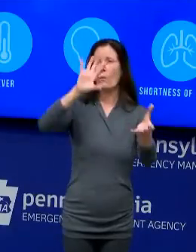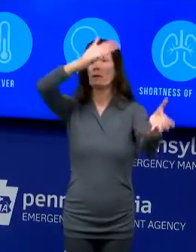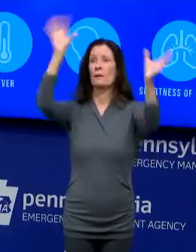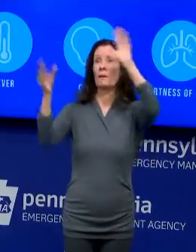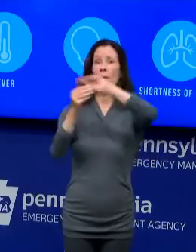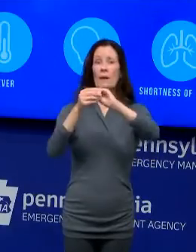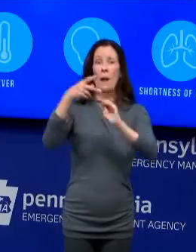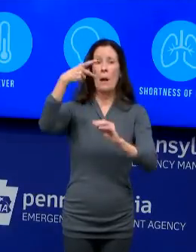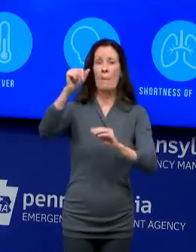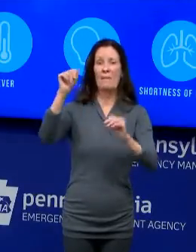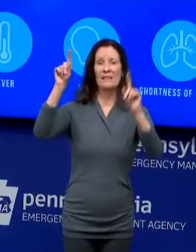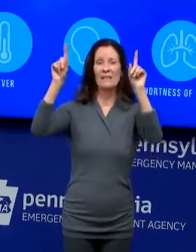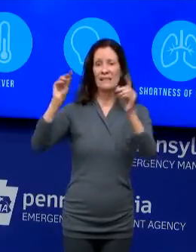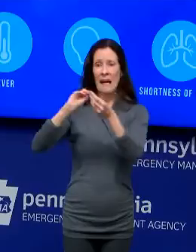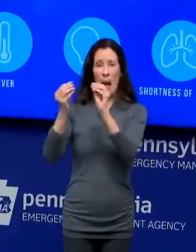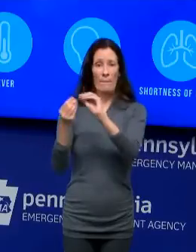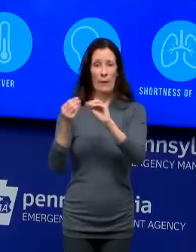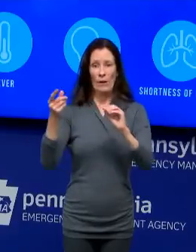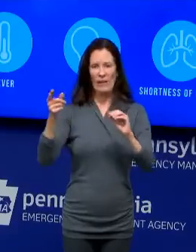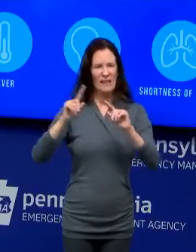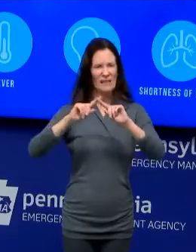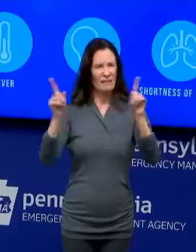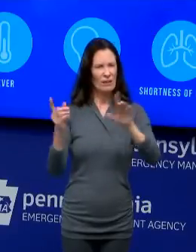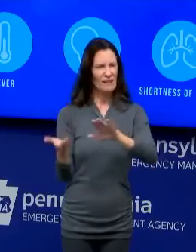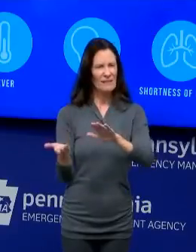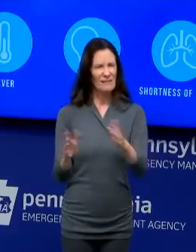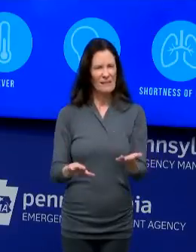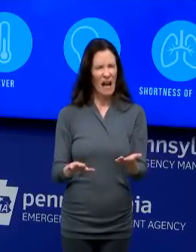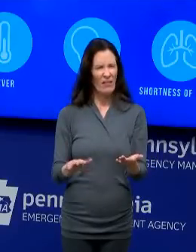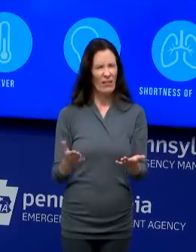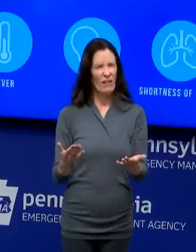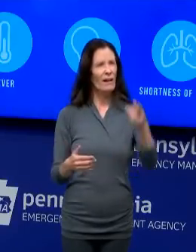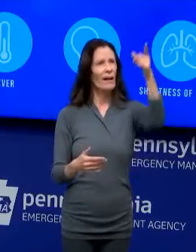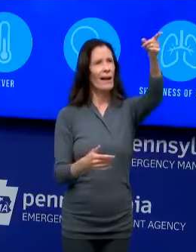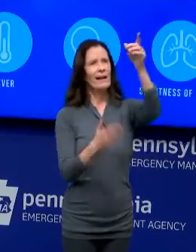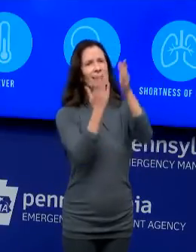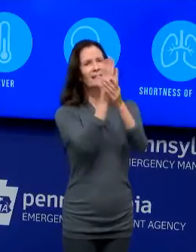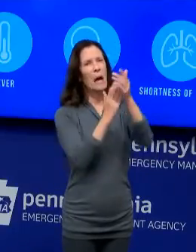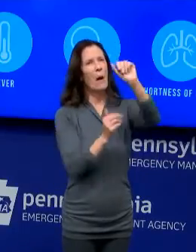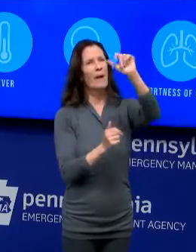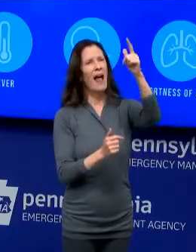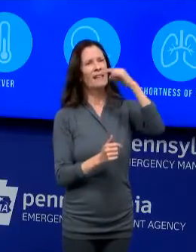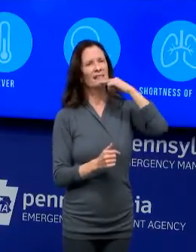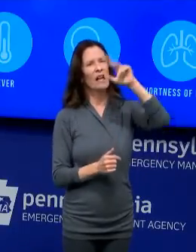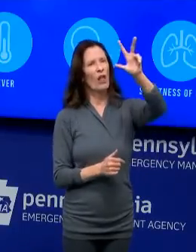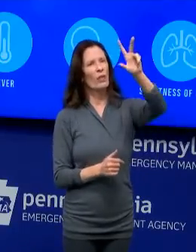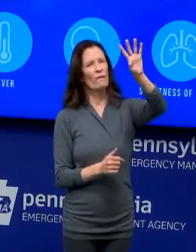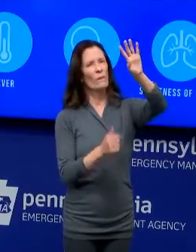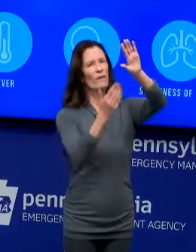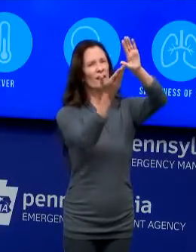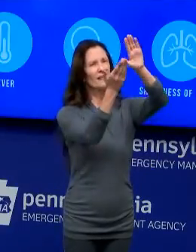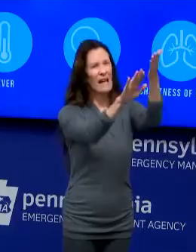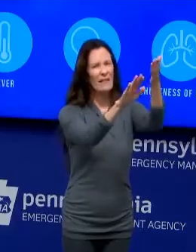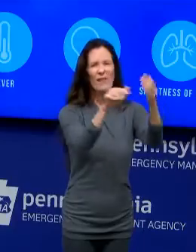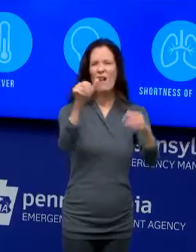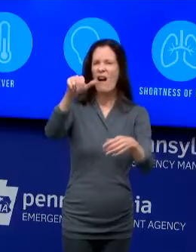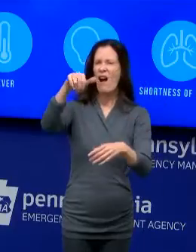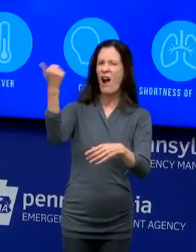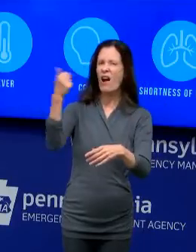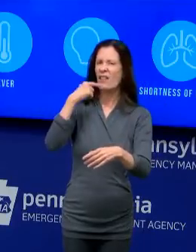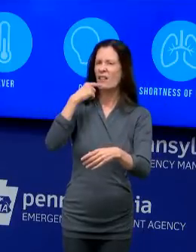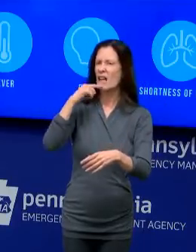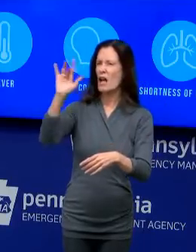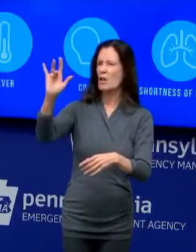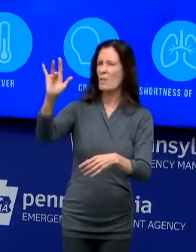reported 25 that day. Yesterday, the county reported 34, including 3 people who resided in other counties or states. Yet the state's